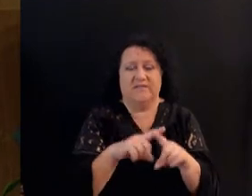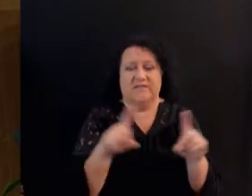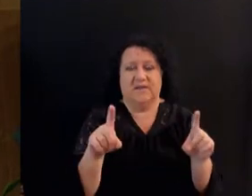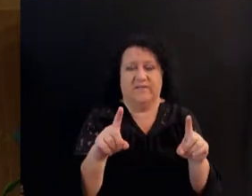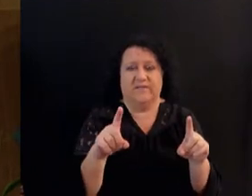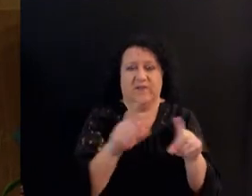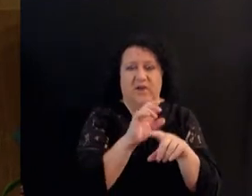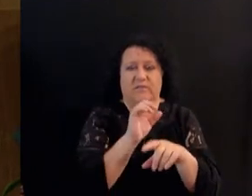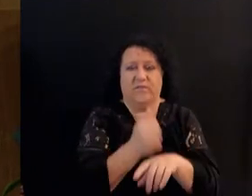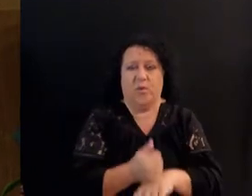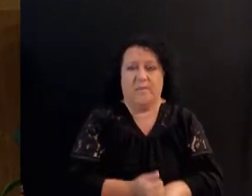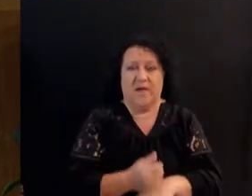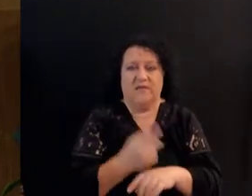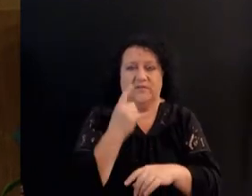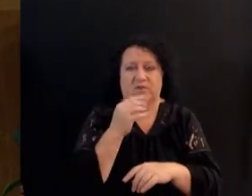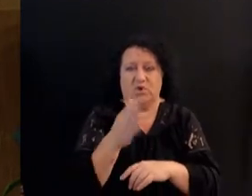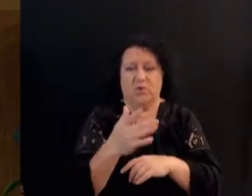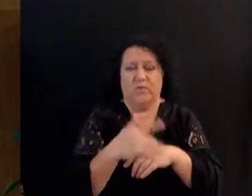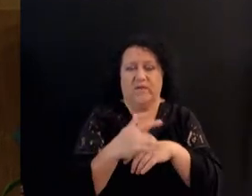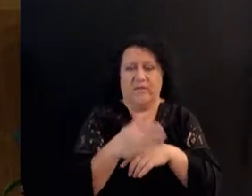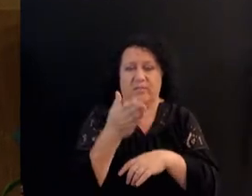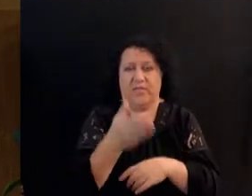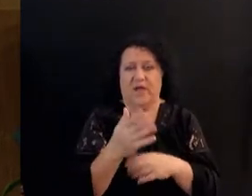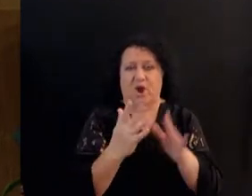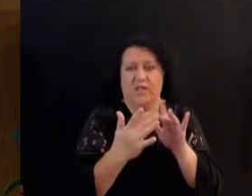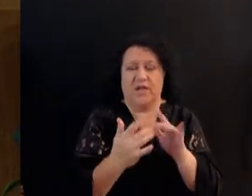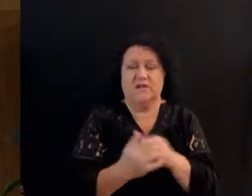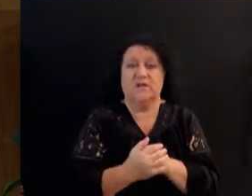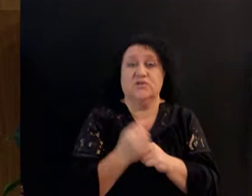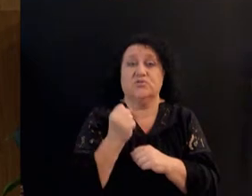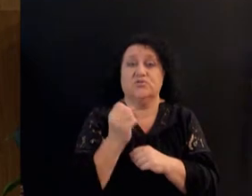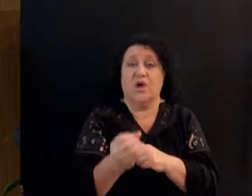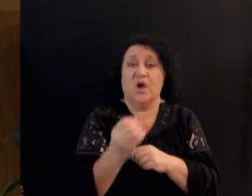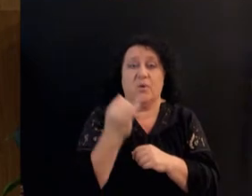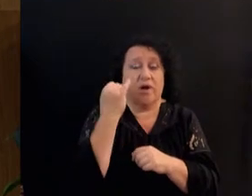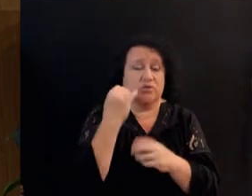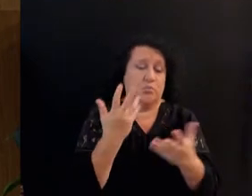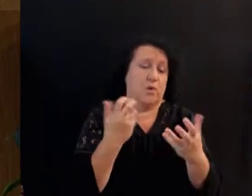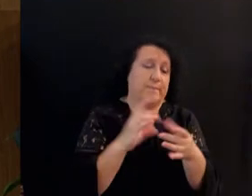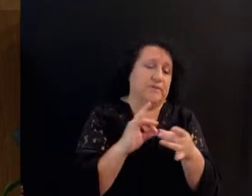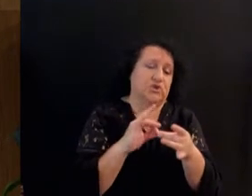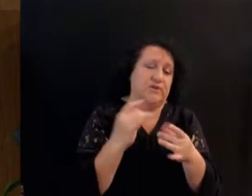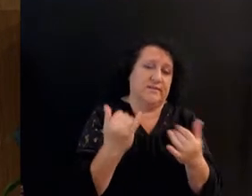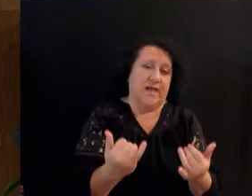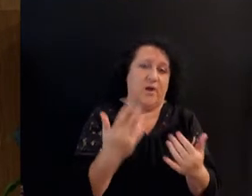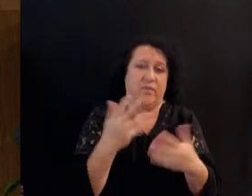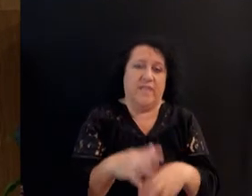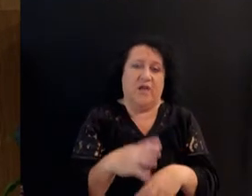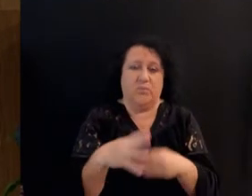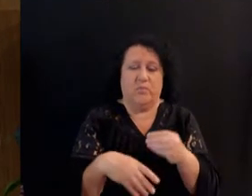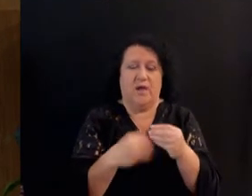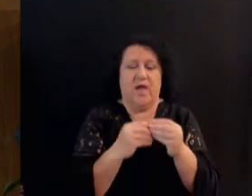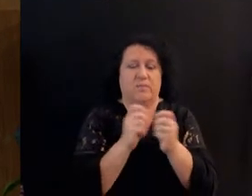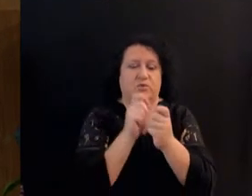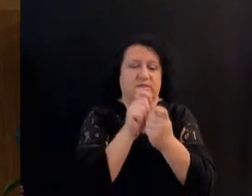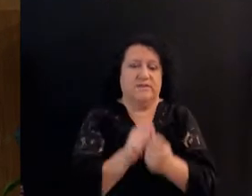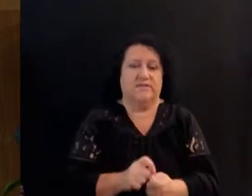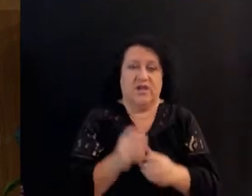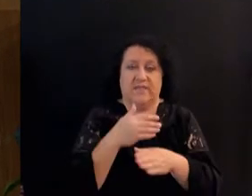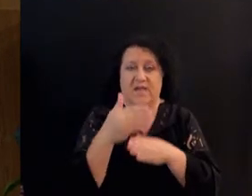toward the end of the message here. I just wanted to mention it now, and I'll talk to you about it in more detail at the end of the sermon.